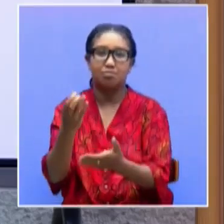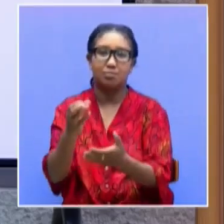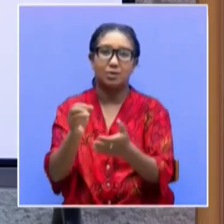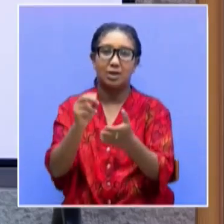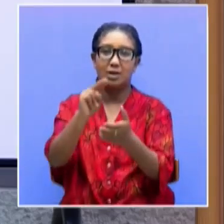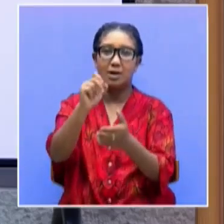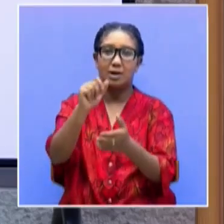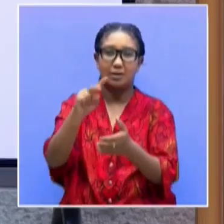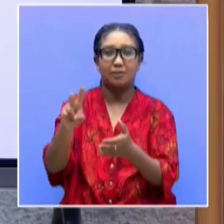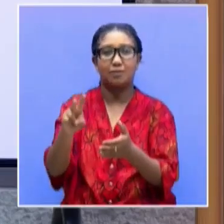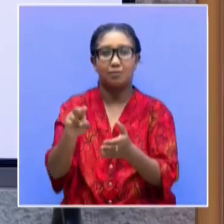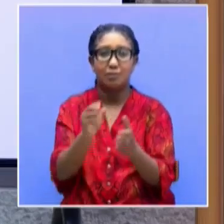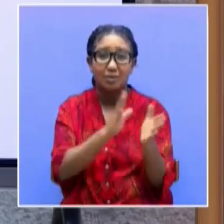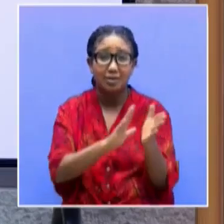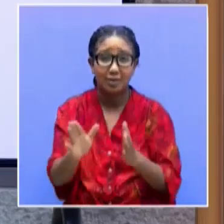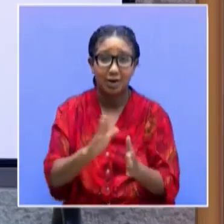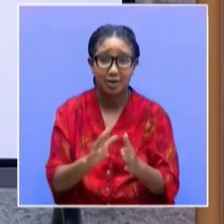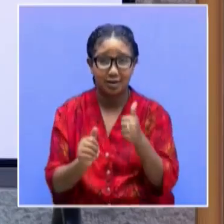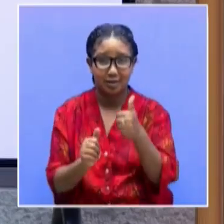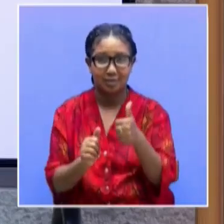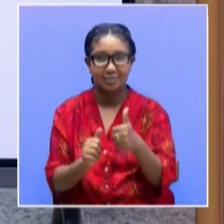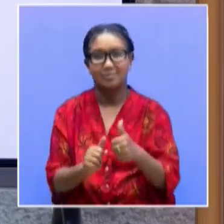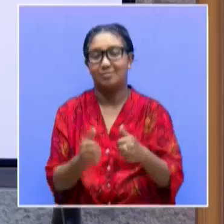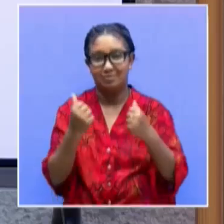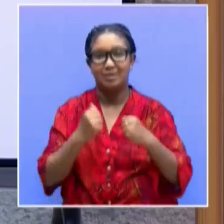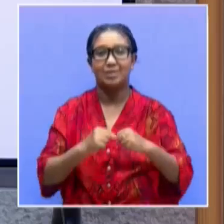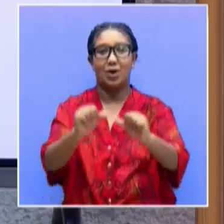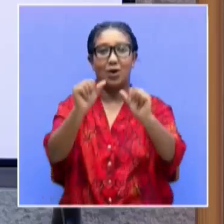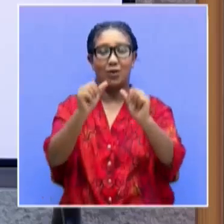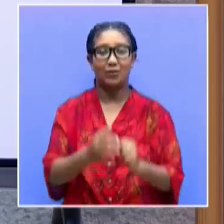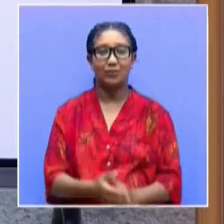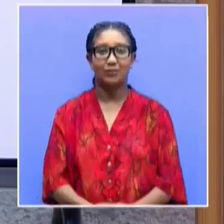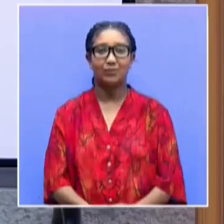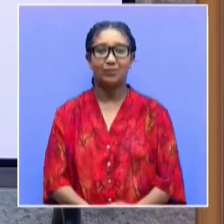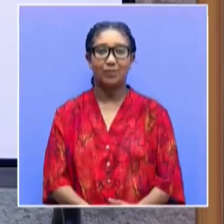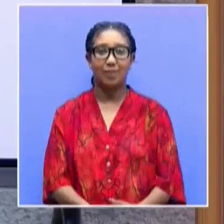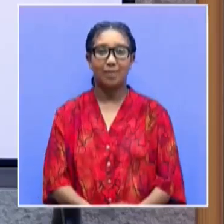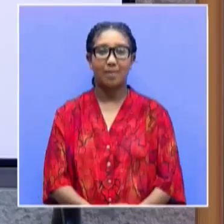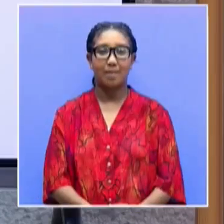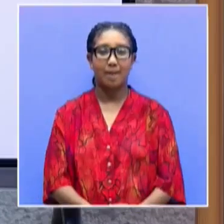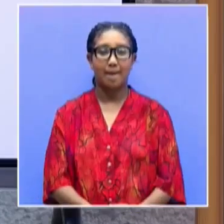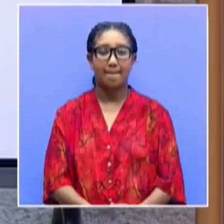paragraph. Are you ready? Let's go. Okay.